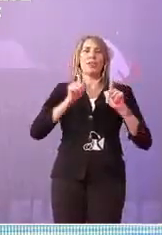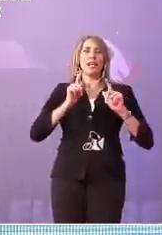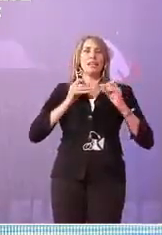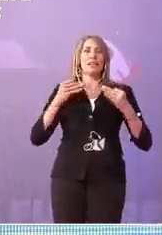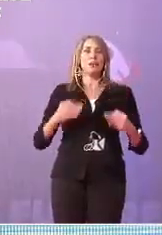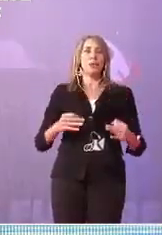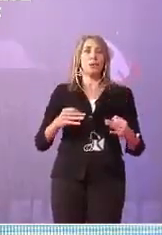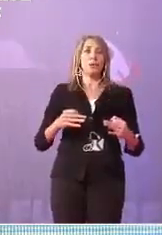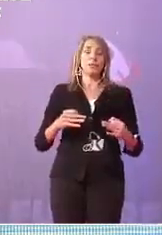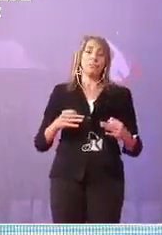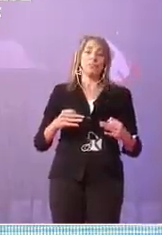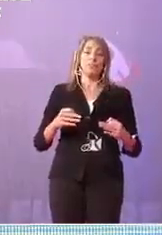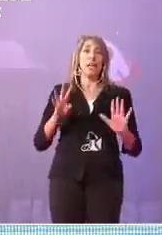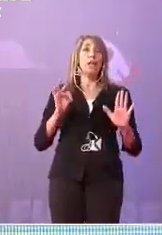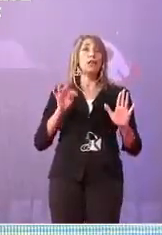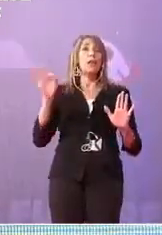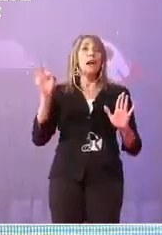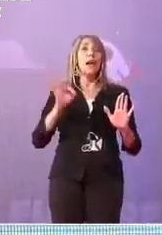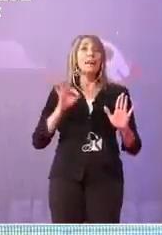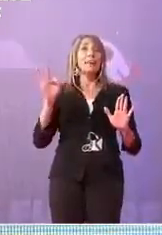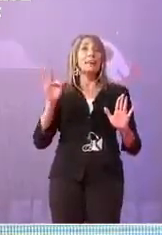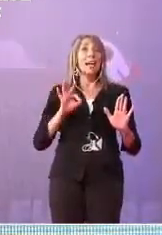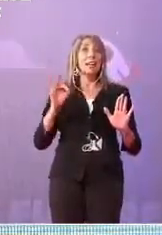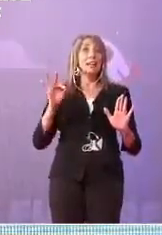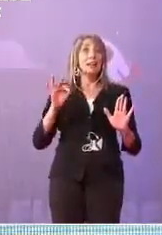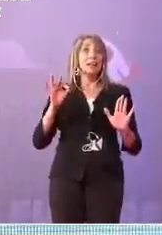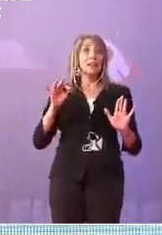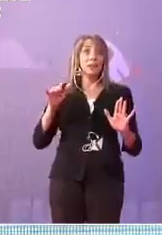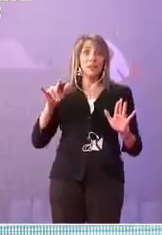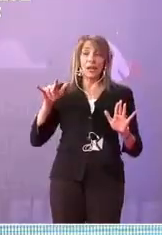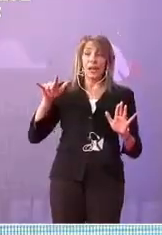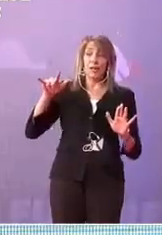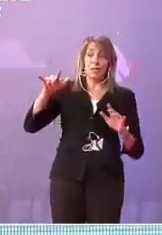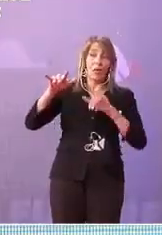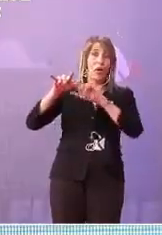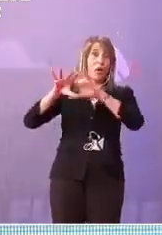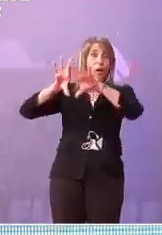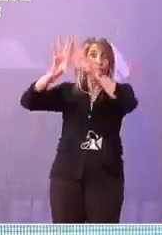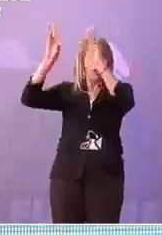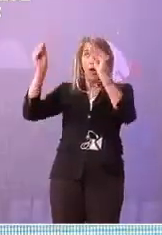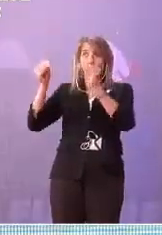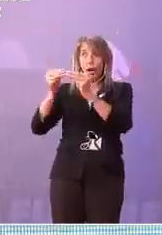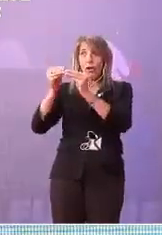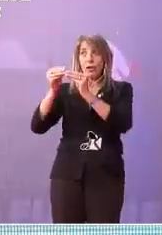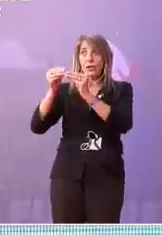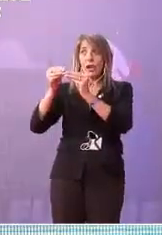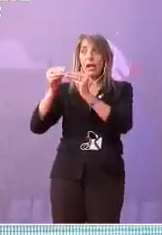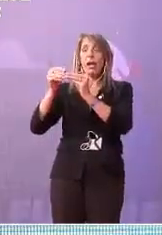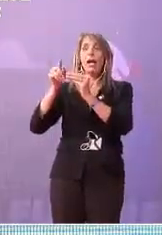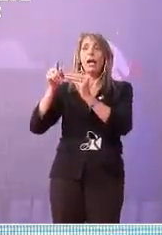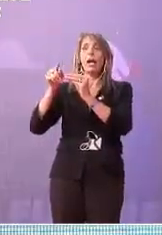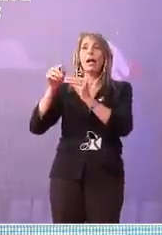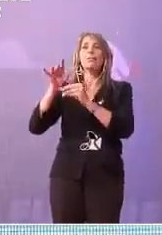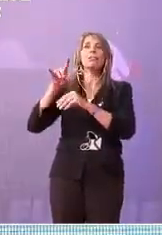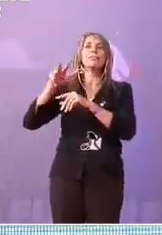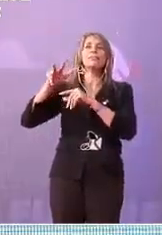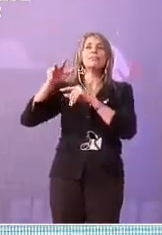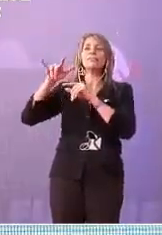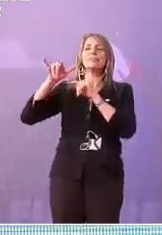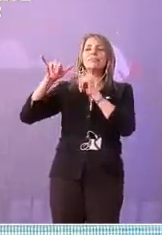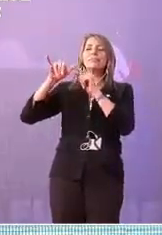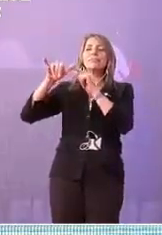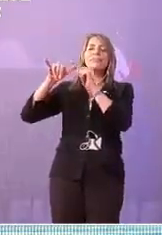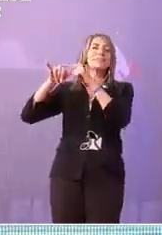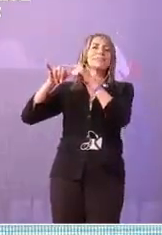fleet are light aircraft, and they primarily rely on analog instruments that are